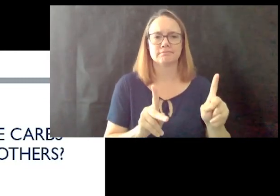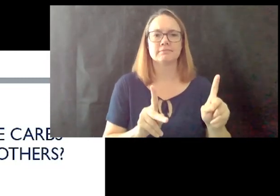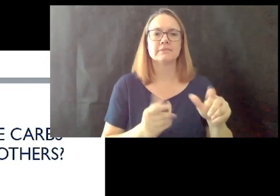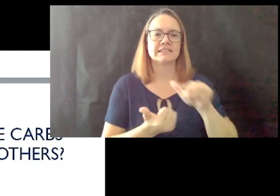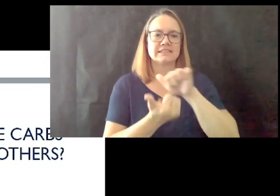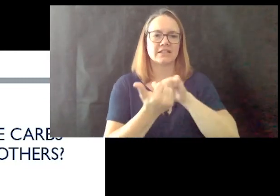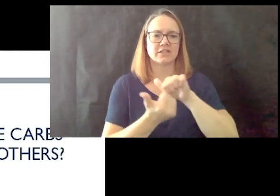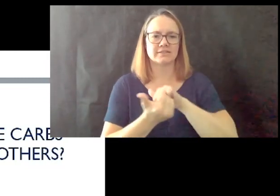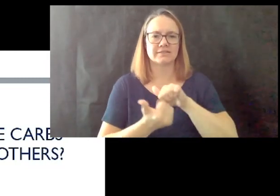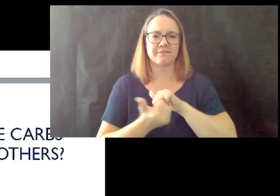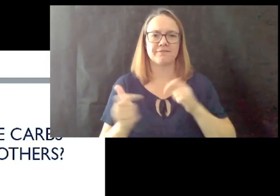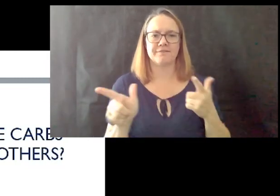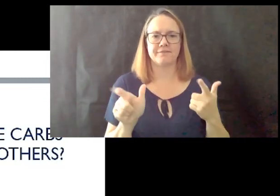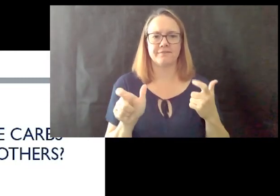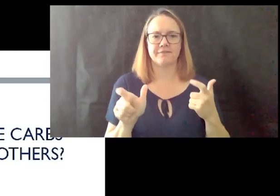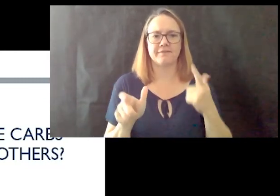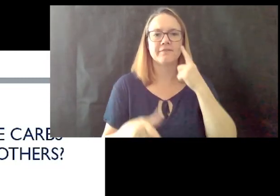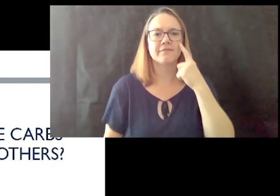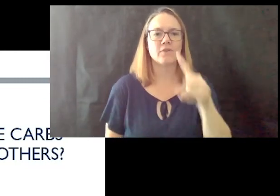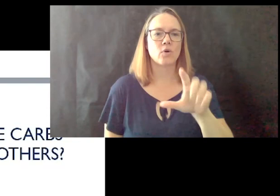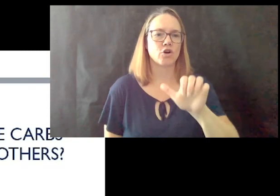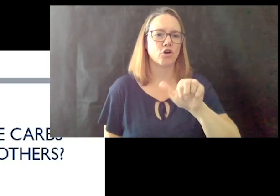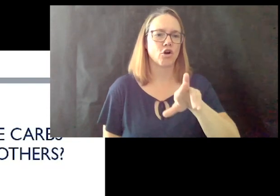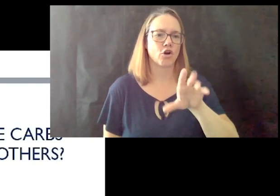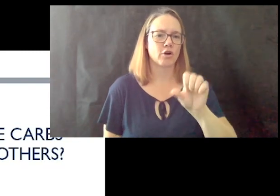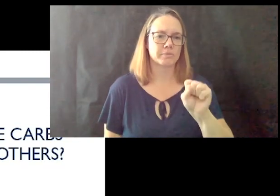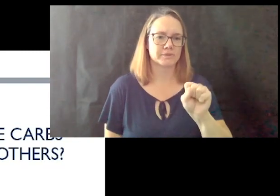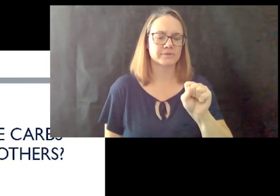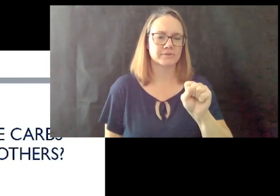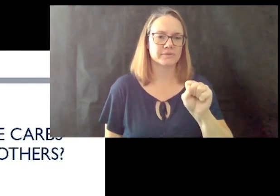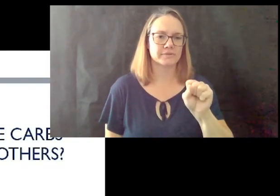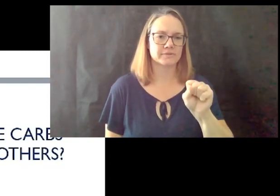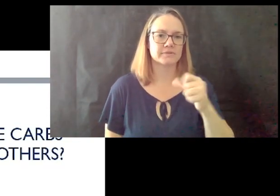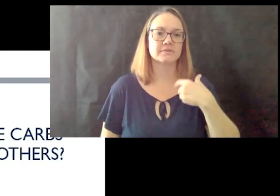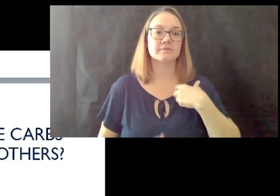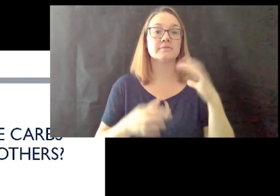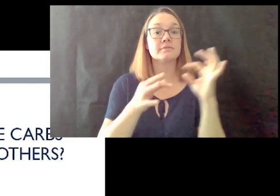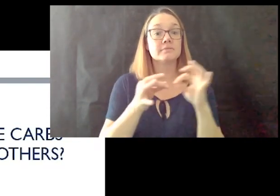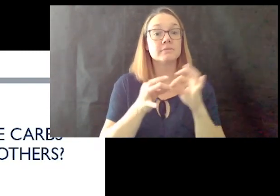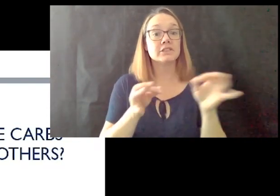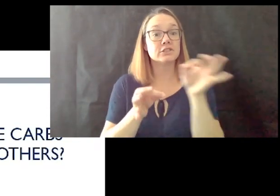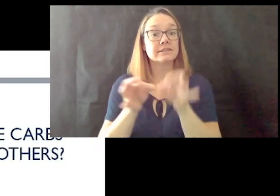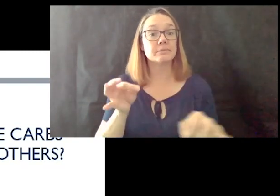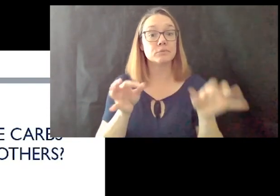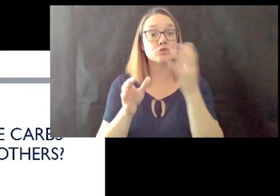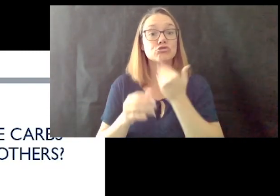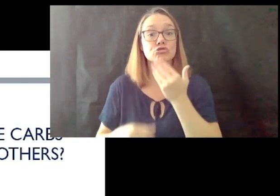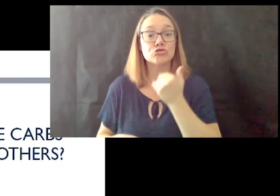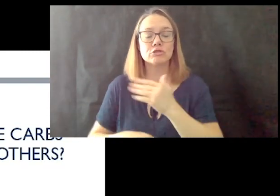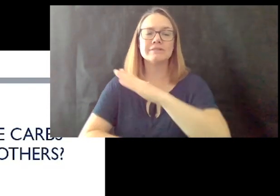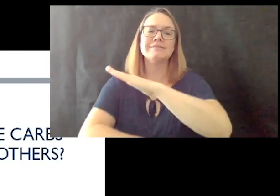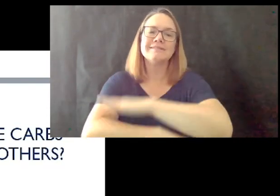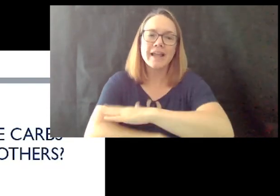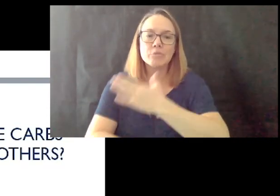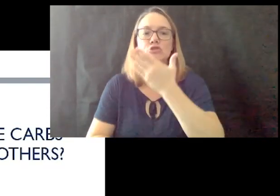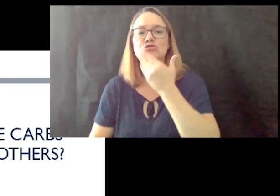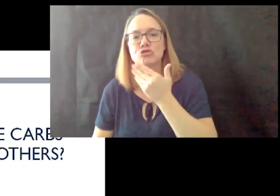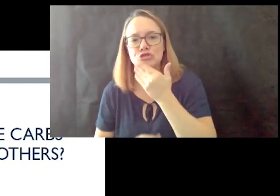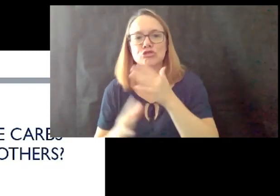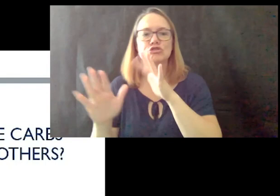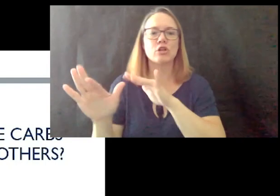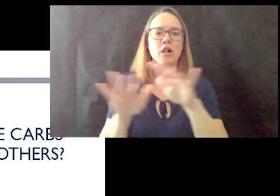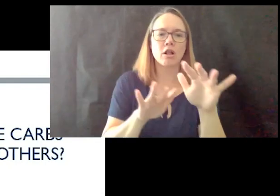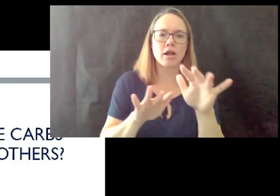with digestive rates for carbohydrates. So when I mentioned simple sugars earlier, you know, your table sugars,